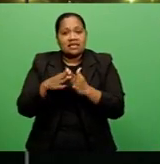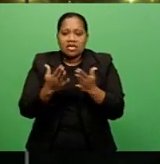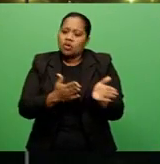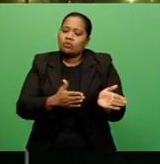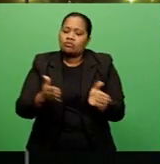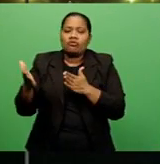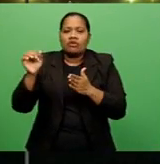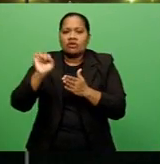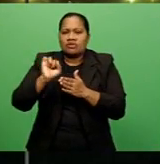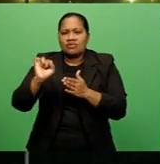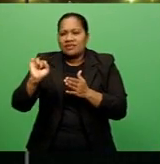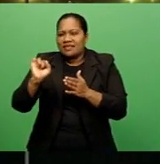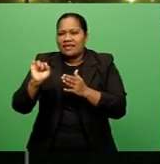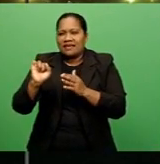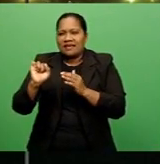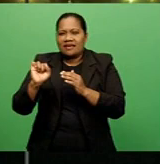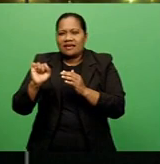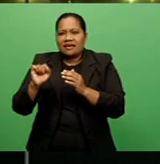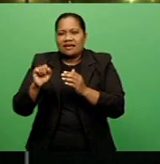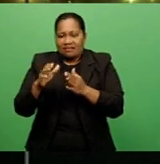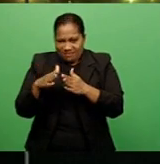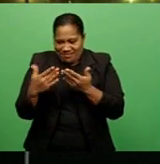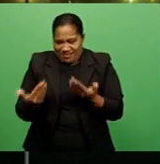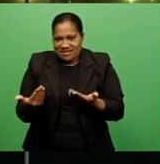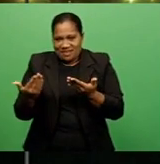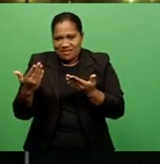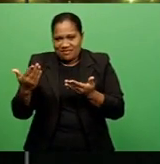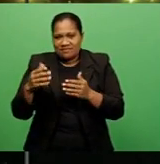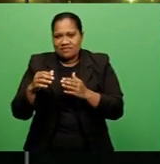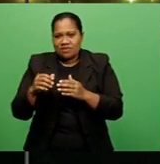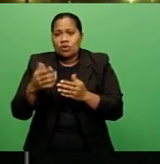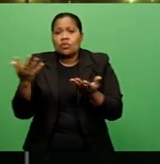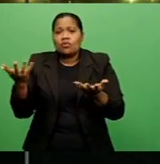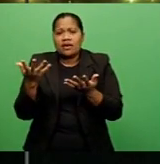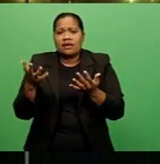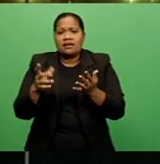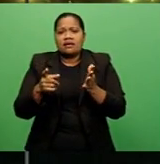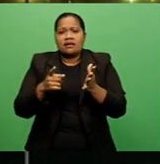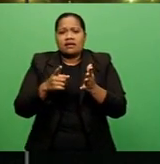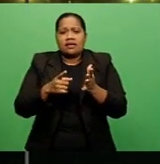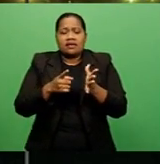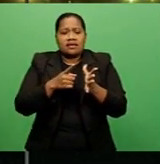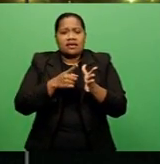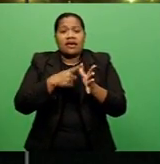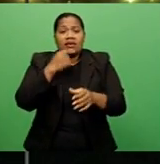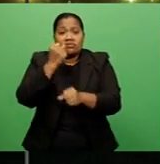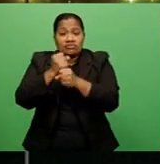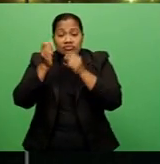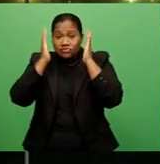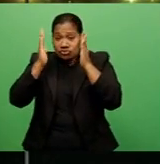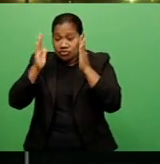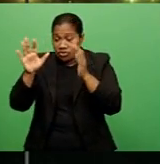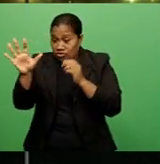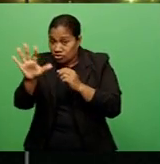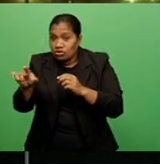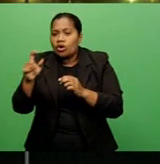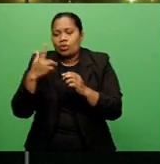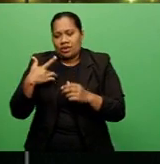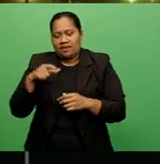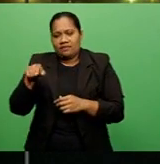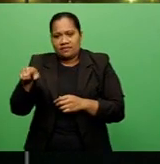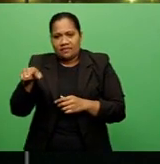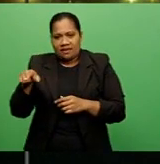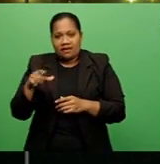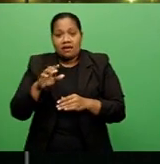temporary shelters at the Sabandrua Assemblies of God Church compound. They'll be living there temporarily until